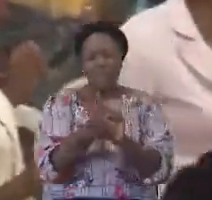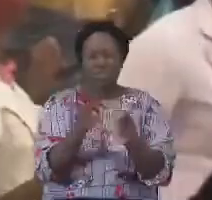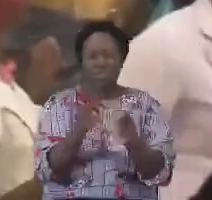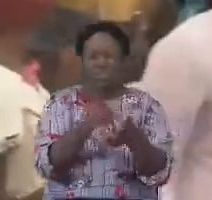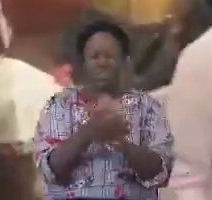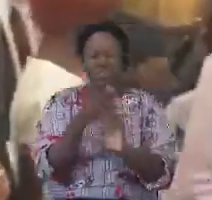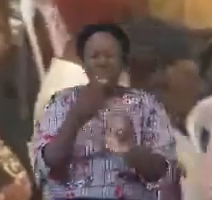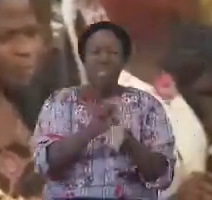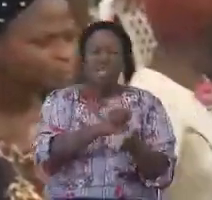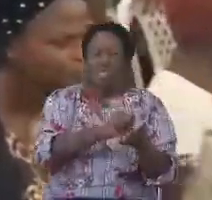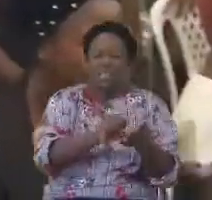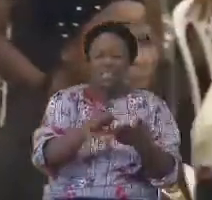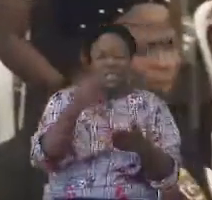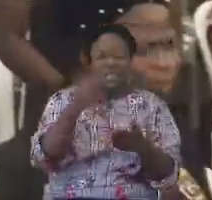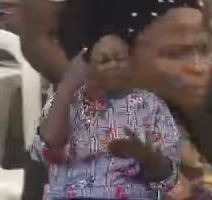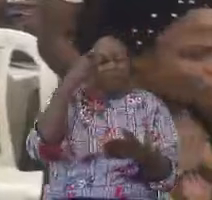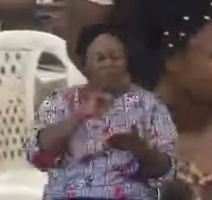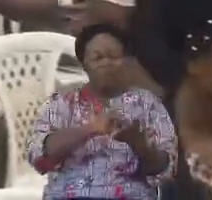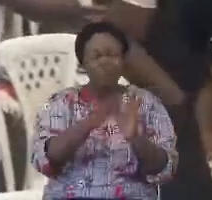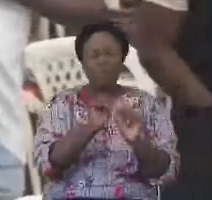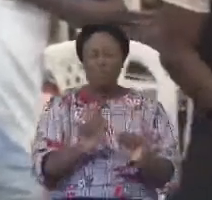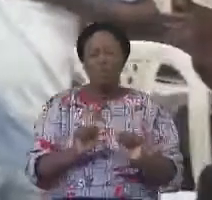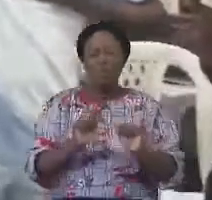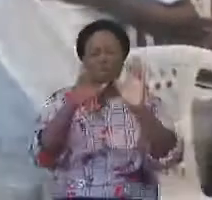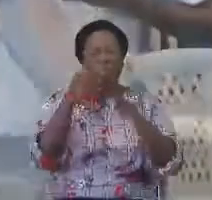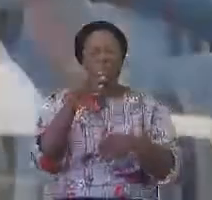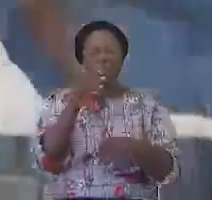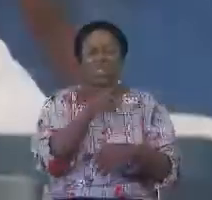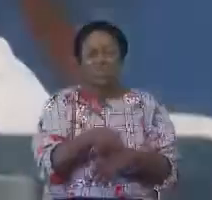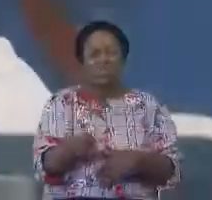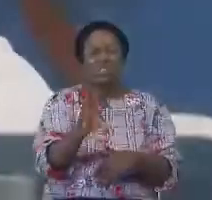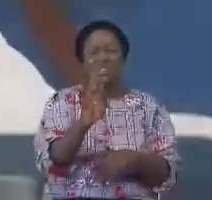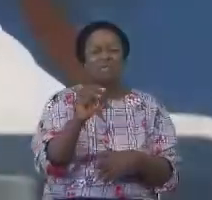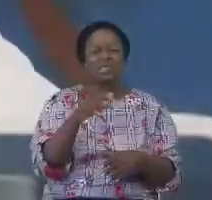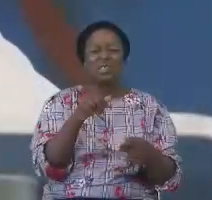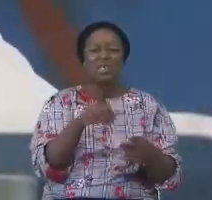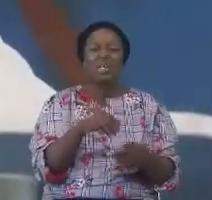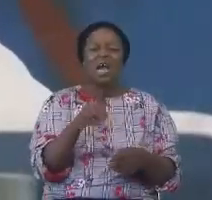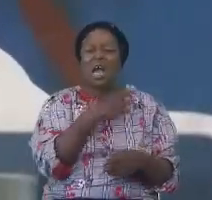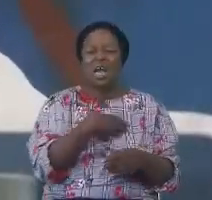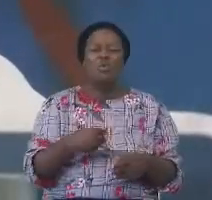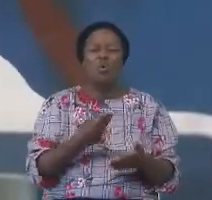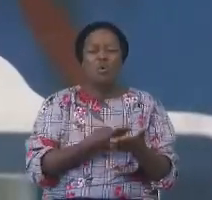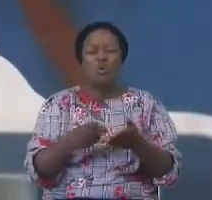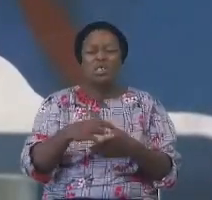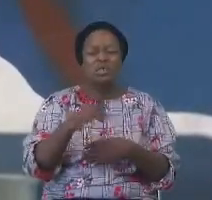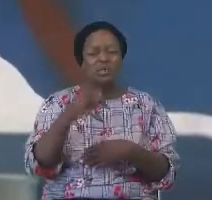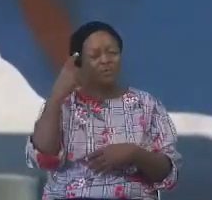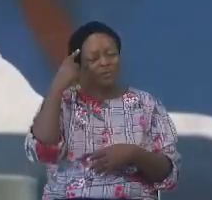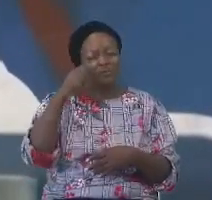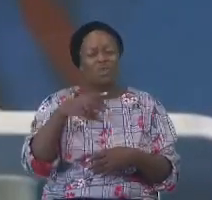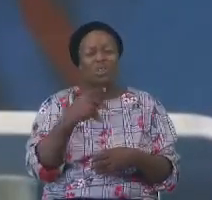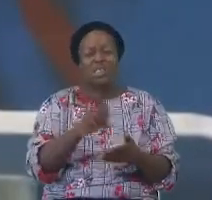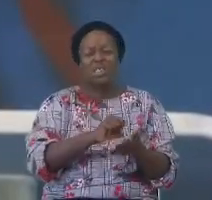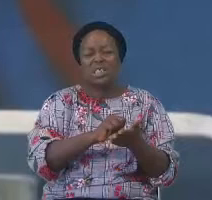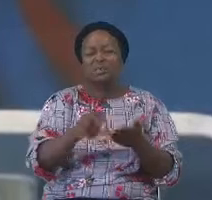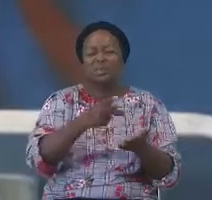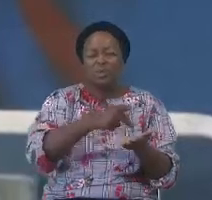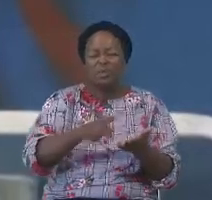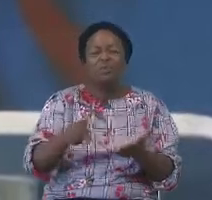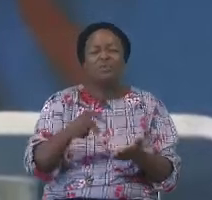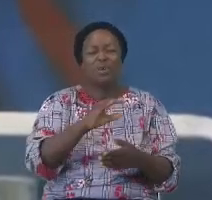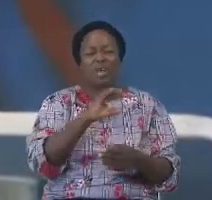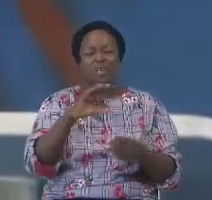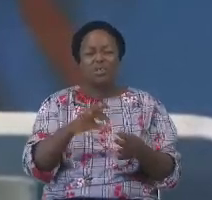salvation for those who repent sanctification for those who consecrate themselves and